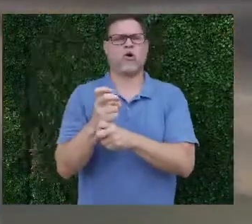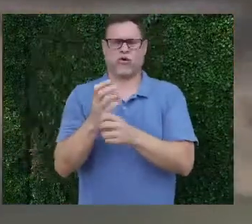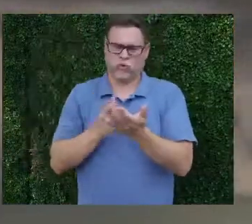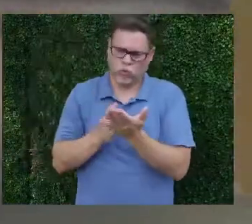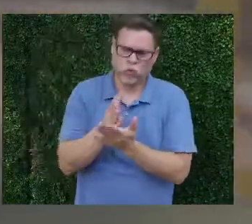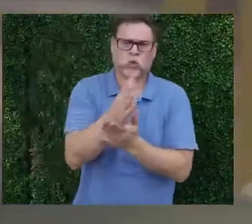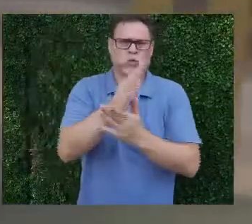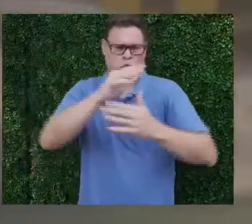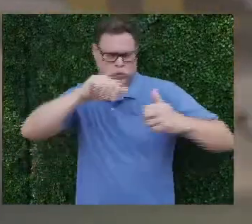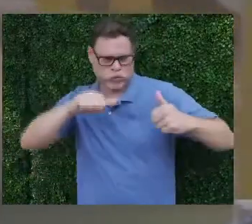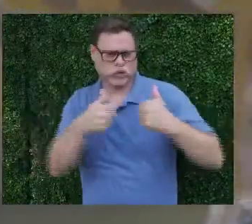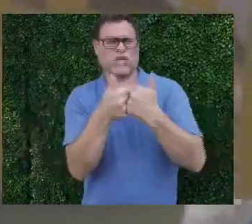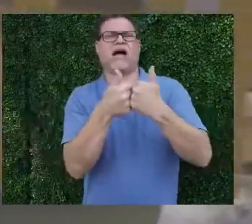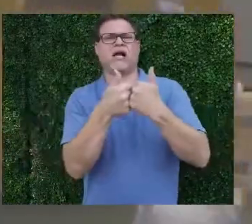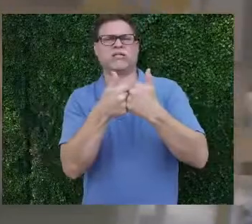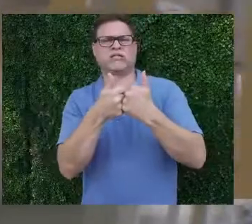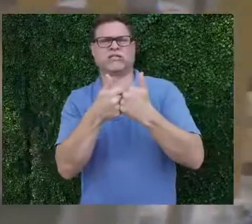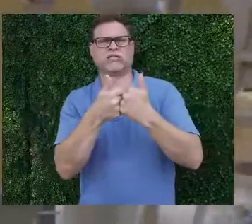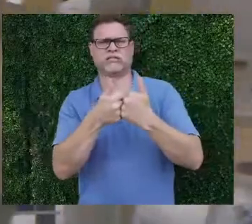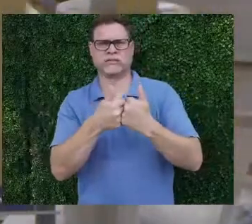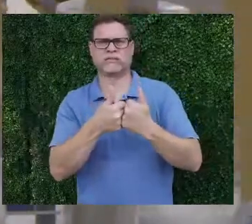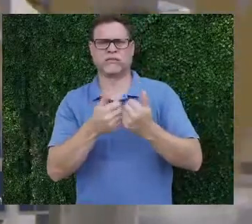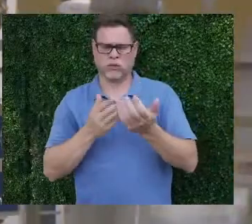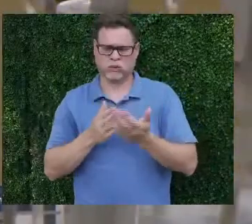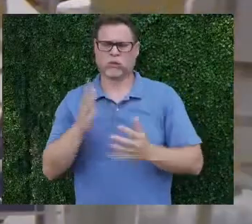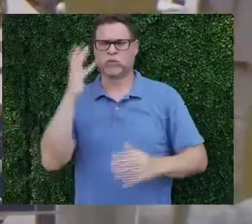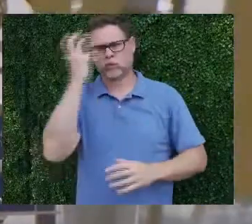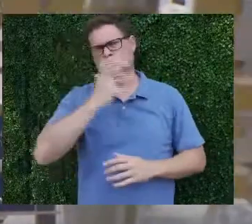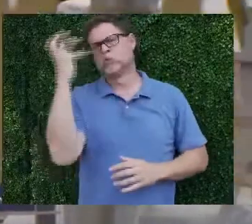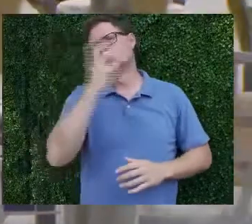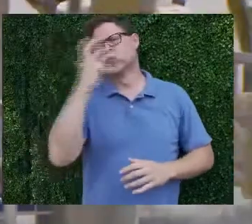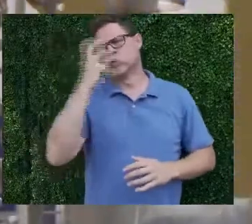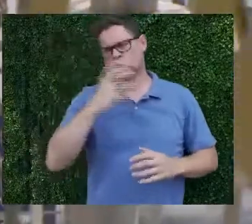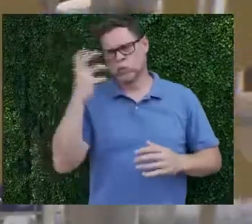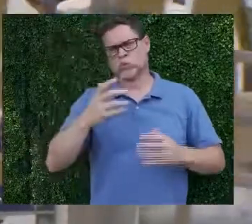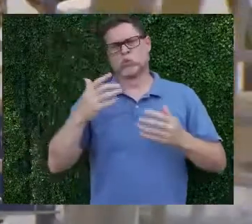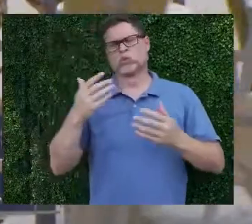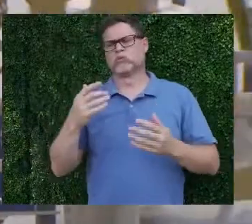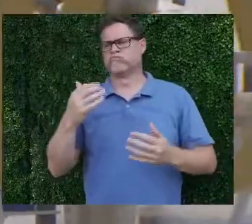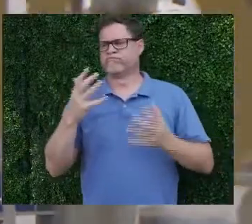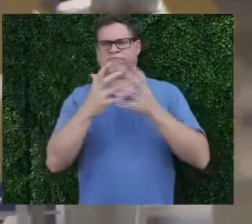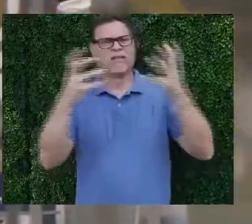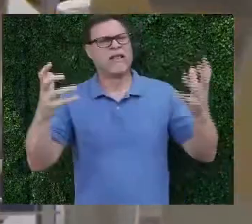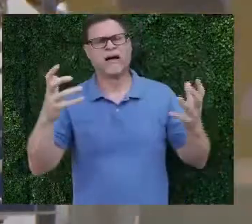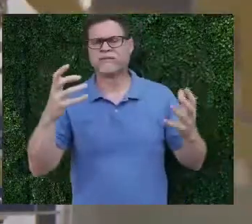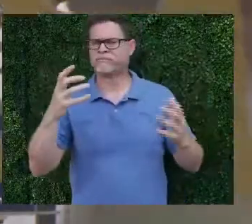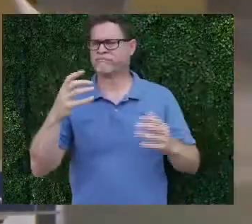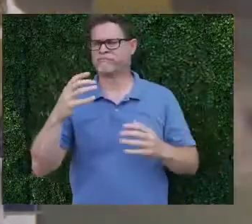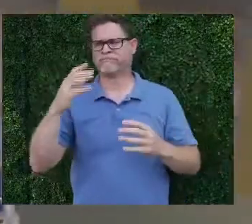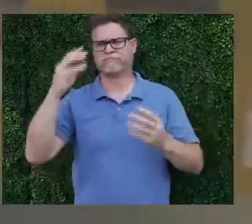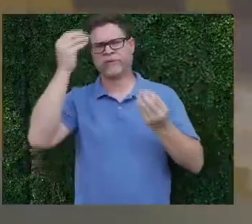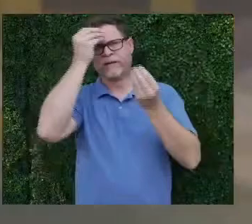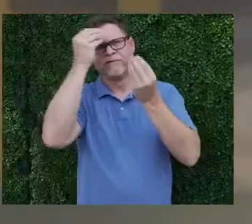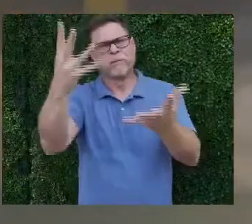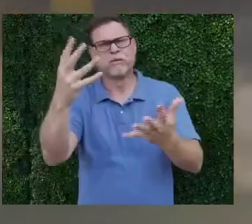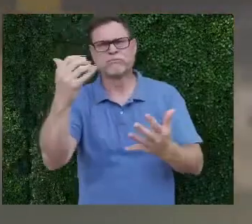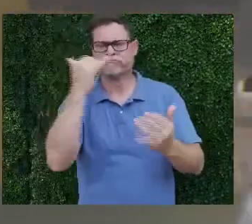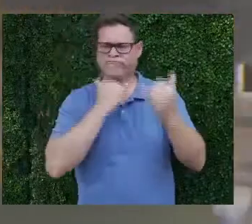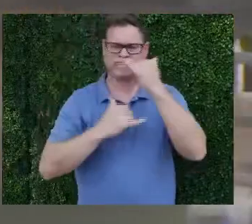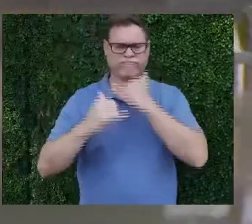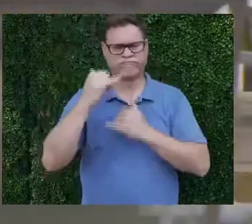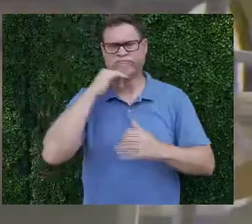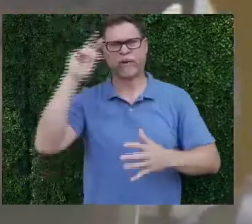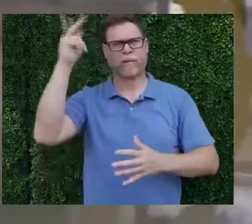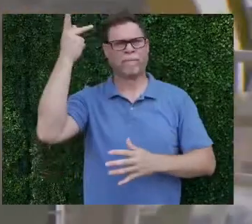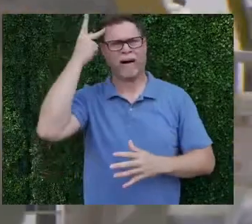some challenging and vexing times, to work through a lot of the misinformation, a lot of the politics that